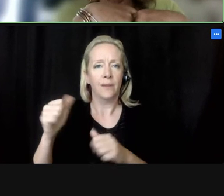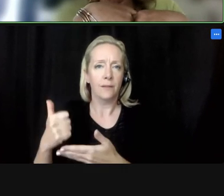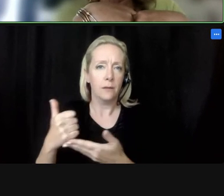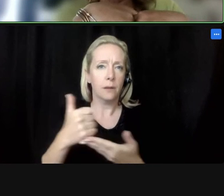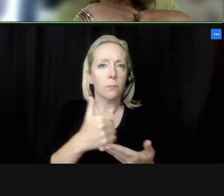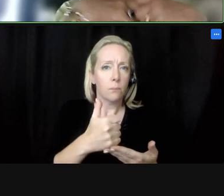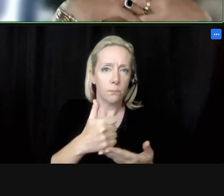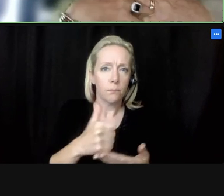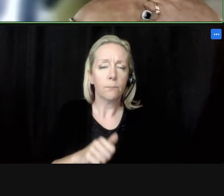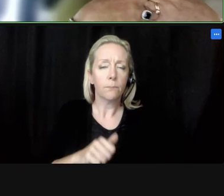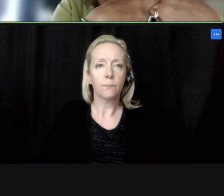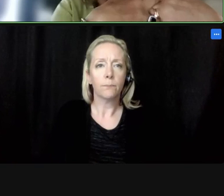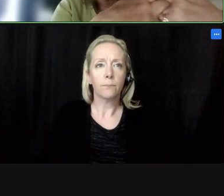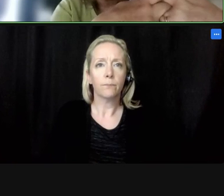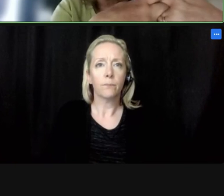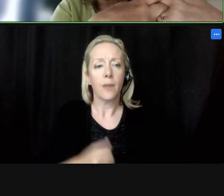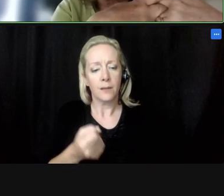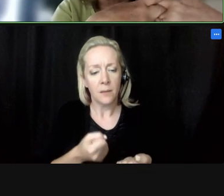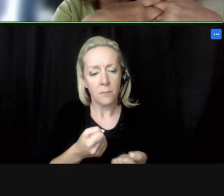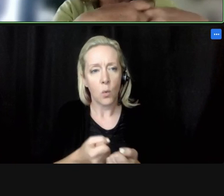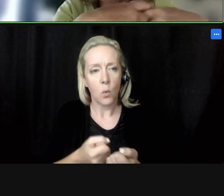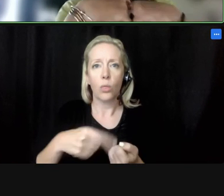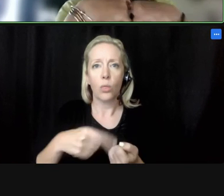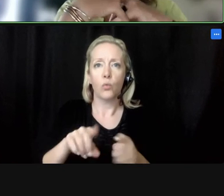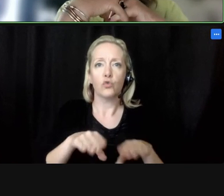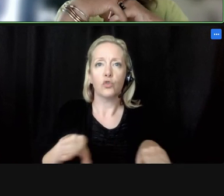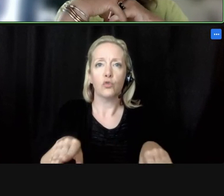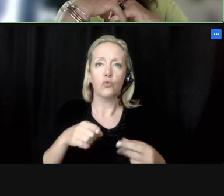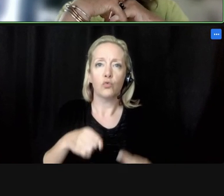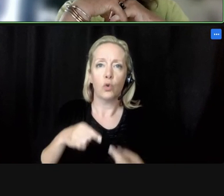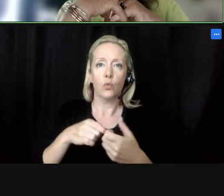um, children with sensory issues.